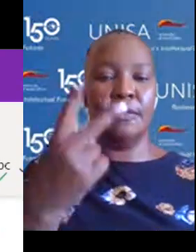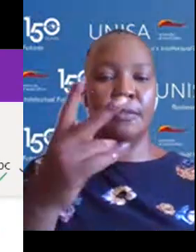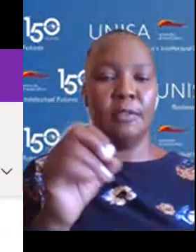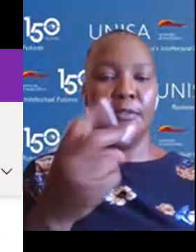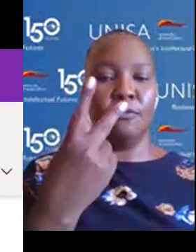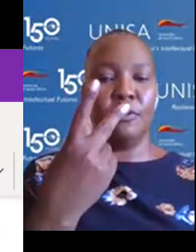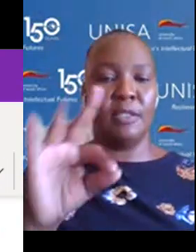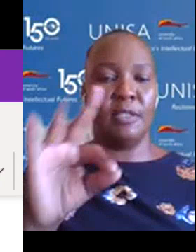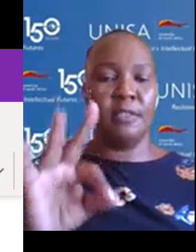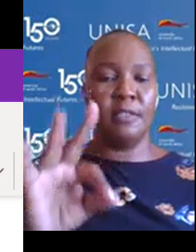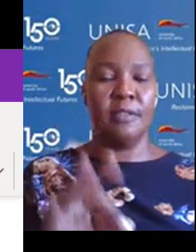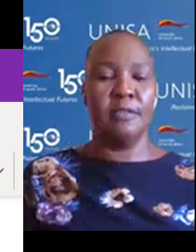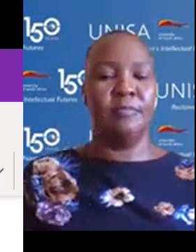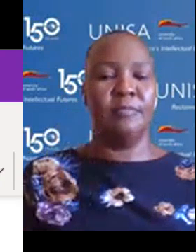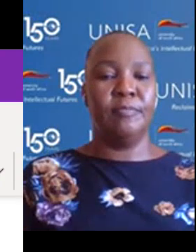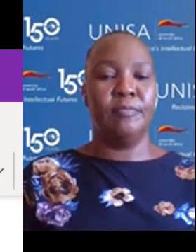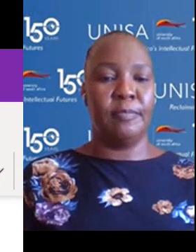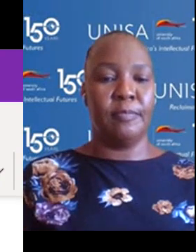2023.